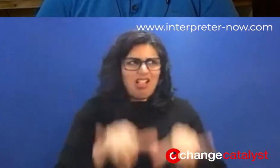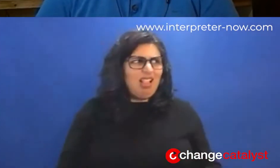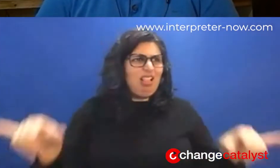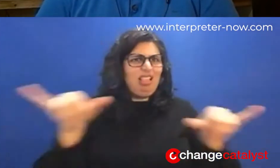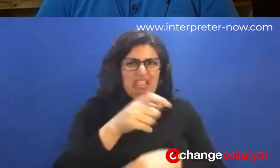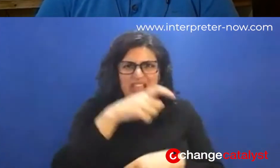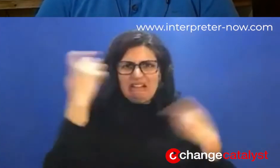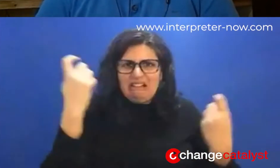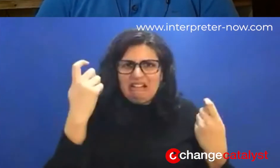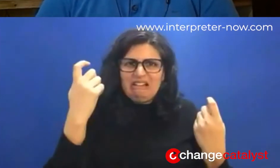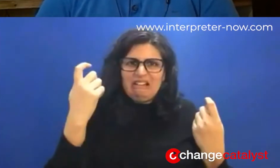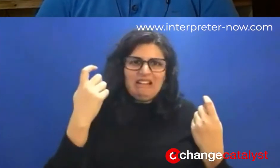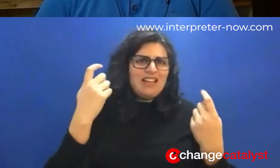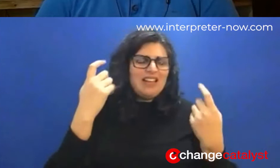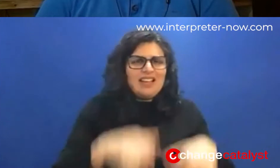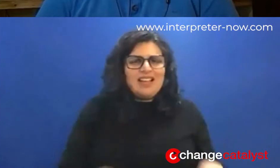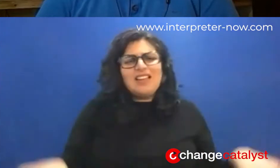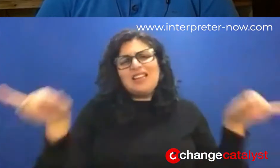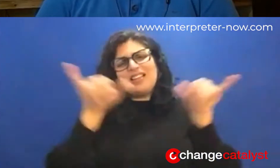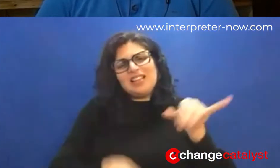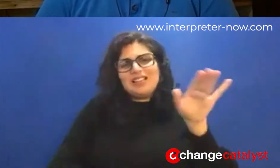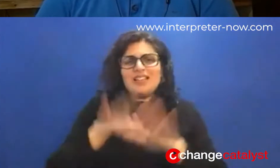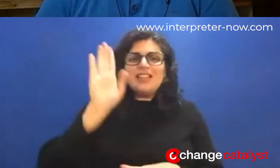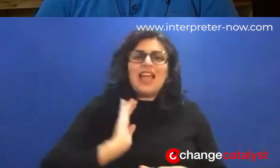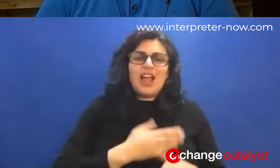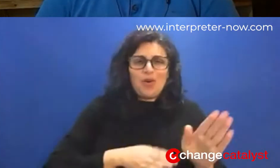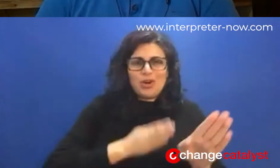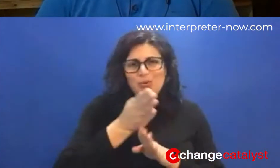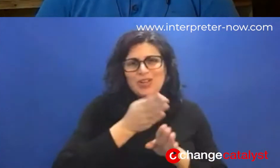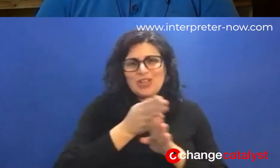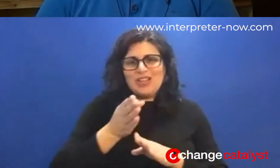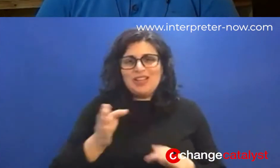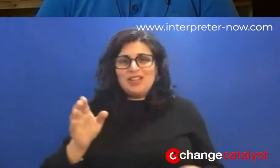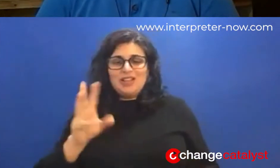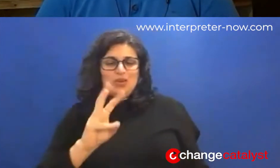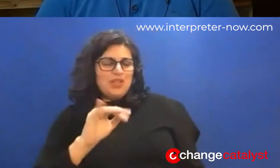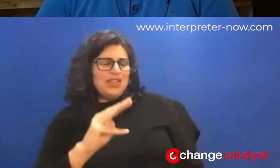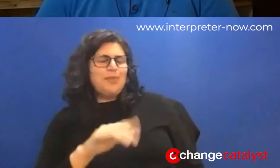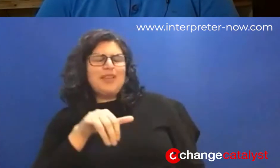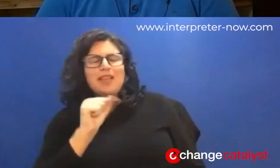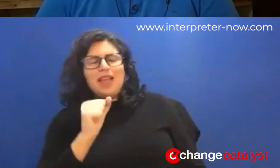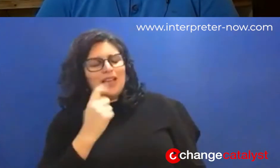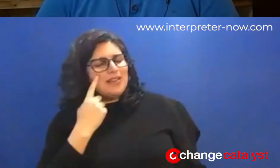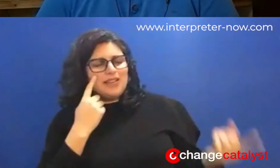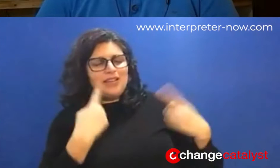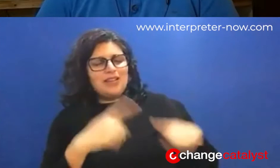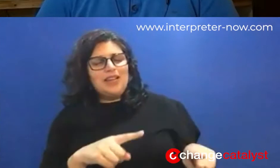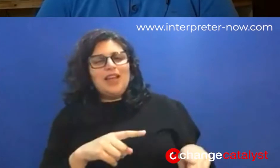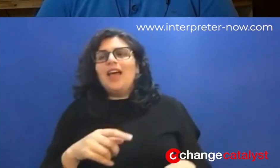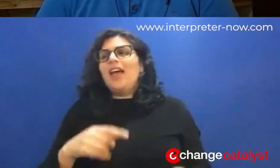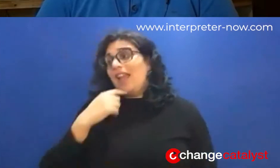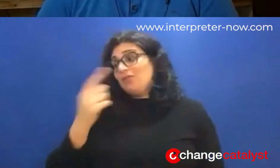to deal with as we have risen in our career. Amen to that. And I've actually told younger people, it's like,